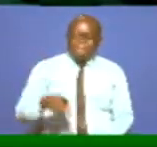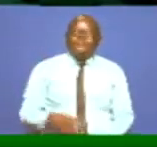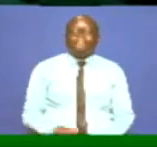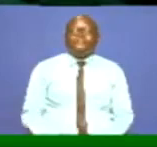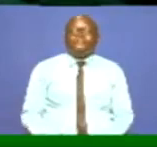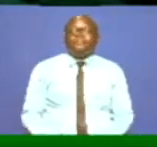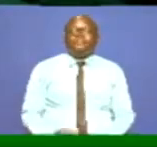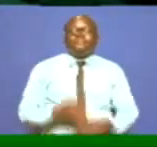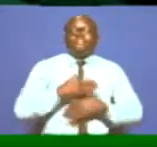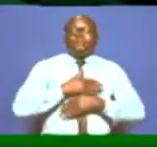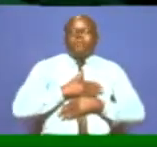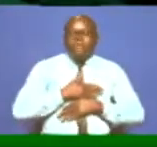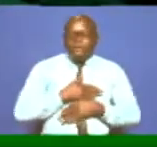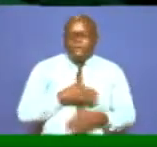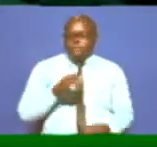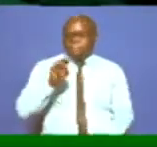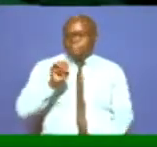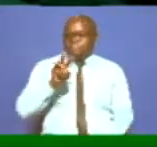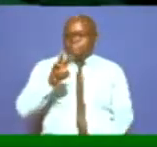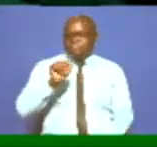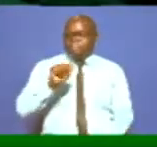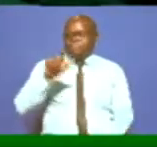Honorable Tindi Mwale,